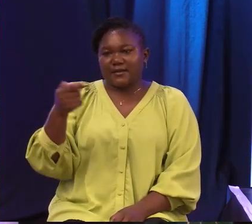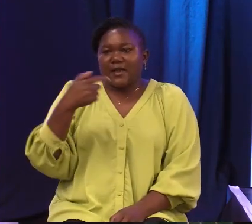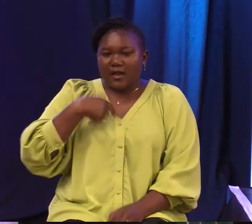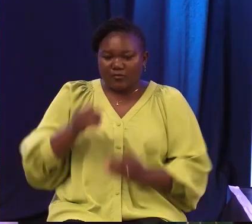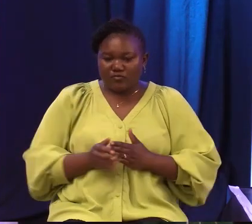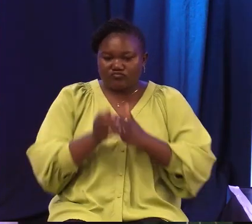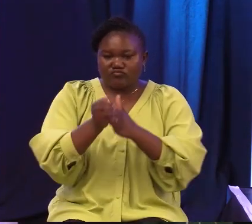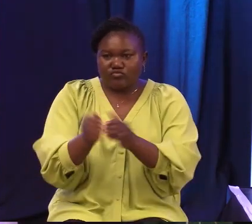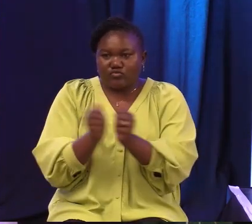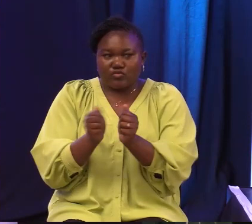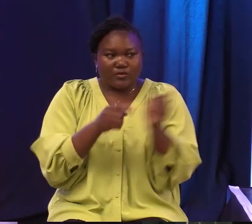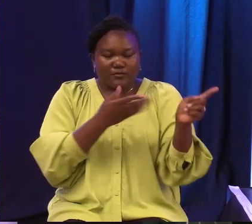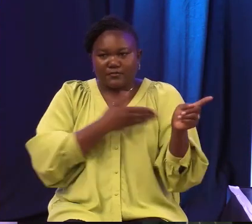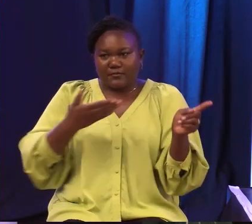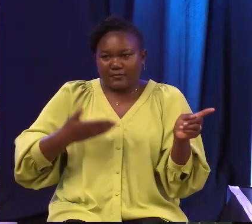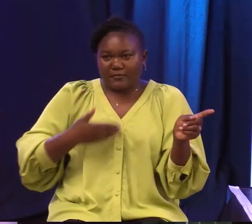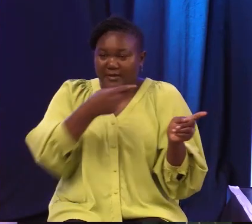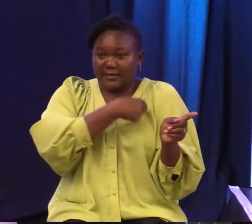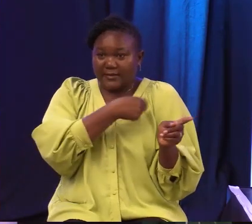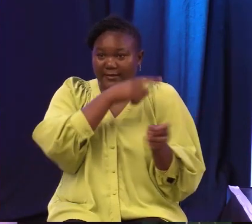as with Councillor Bemvinda.